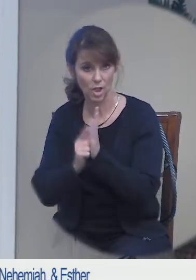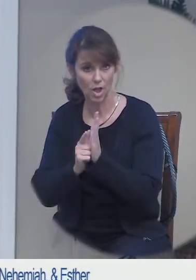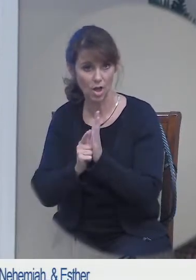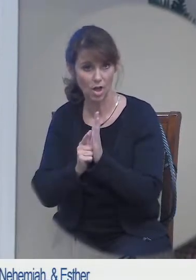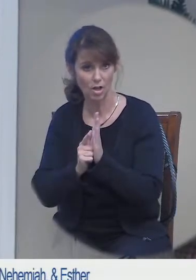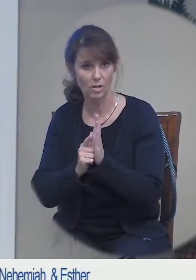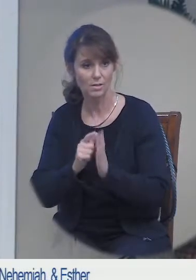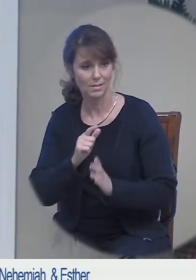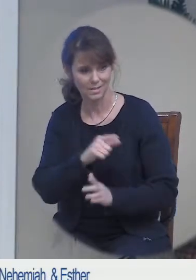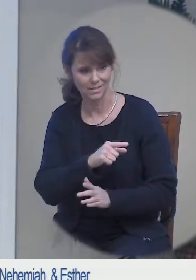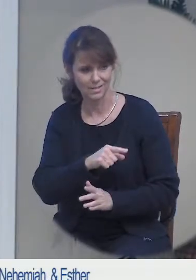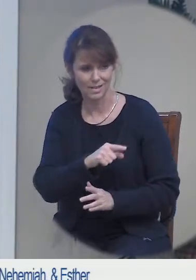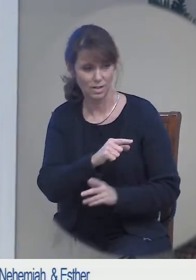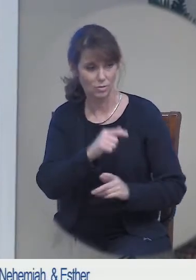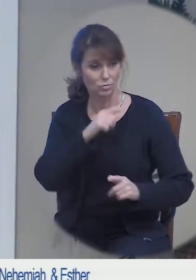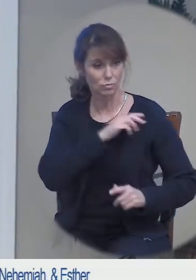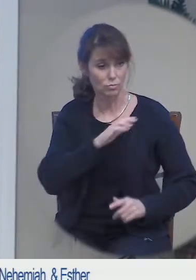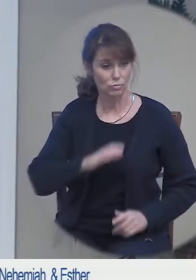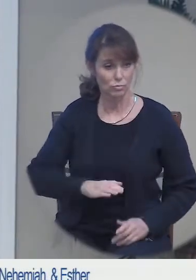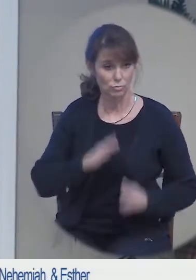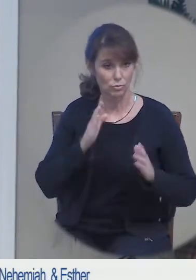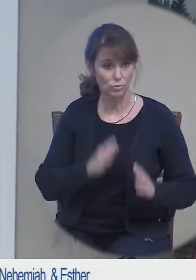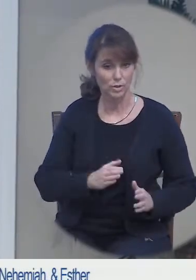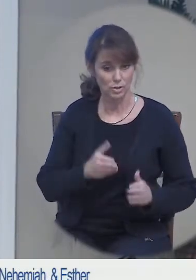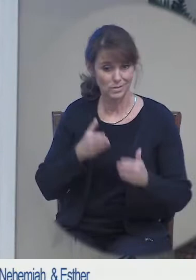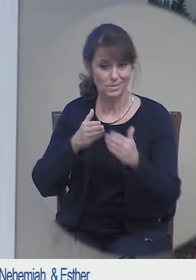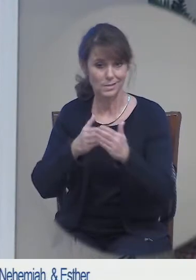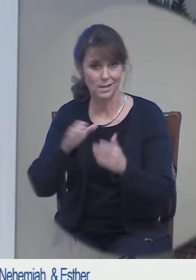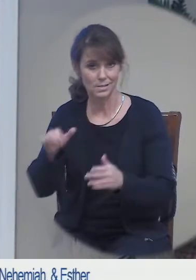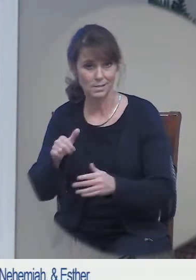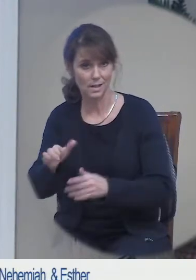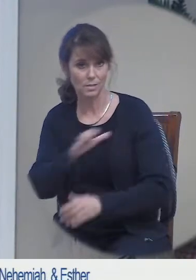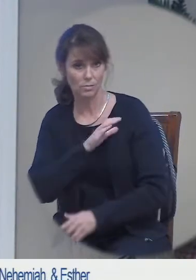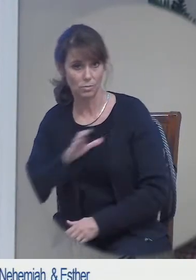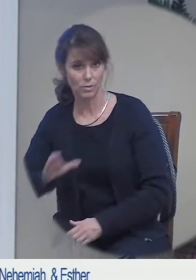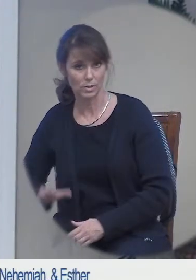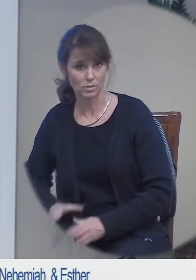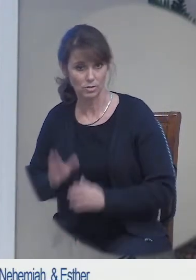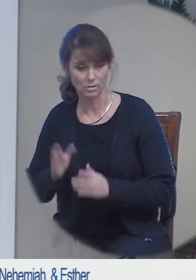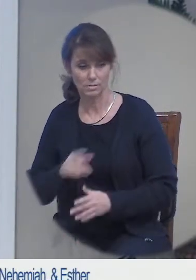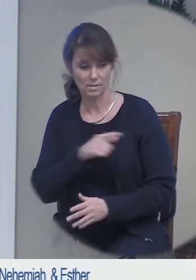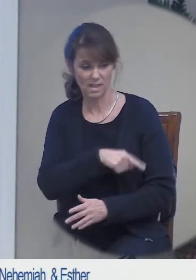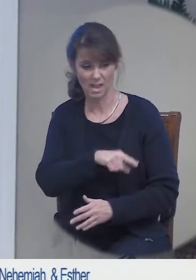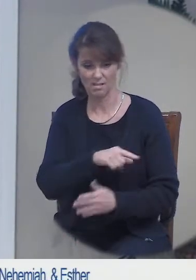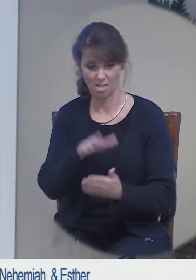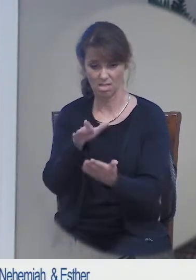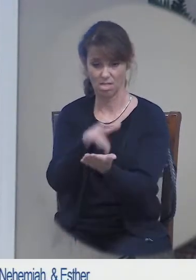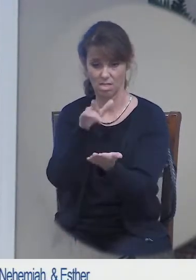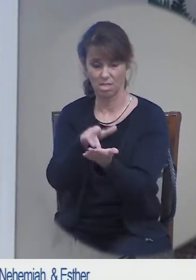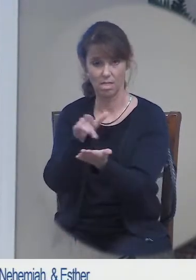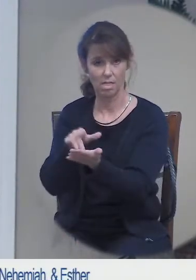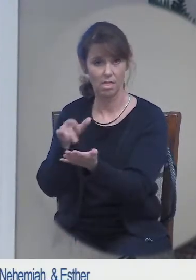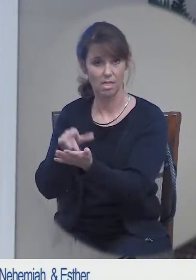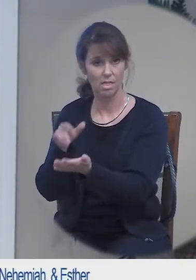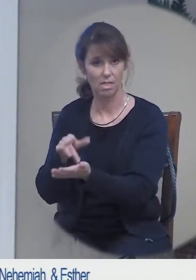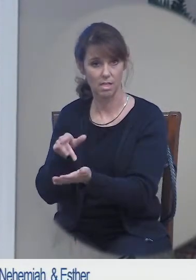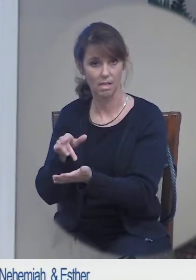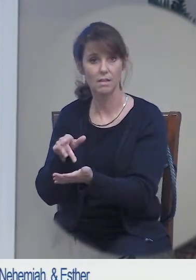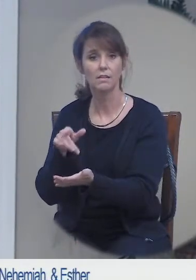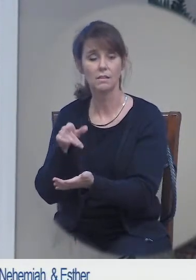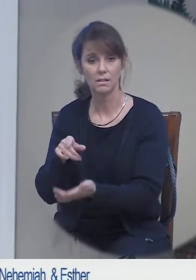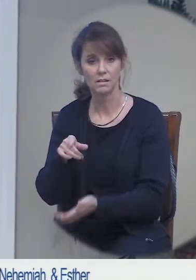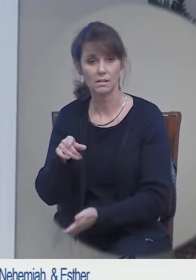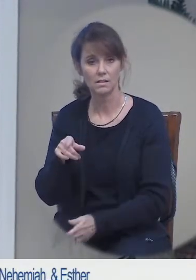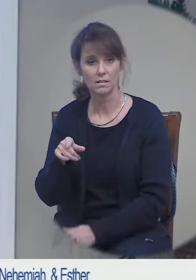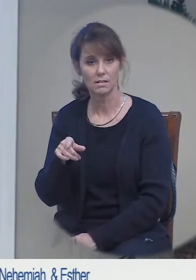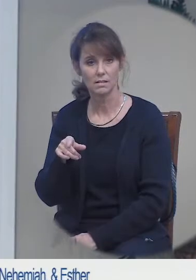and also seemed to act contradictory to the previous behavior. It's really indicative of